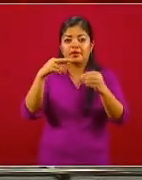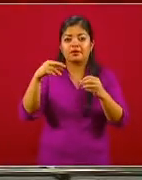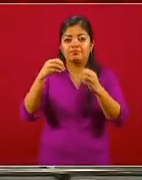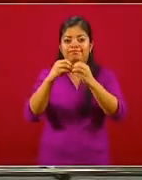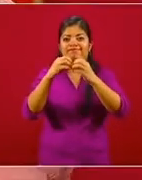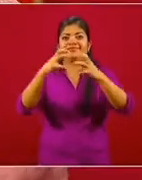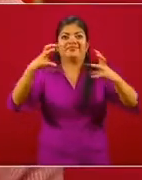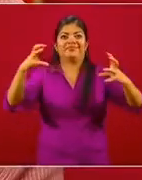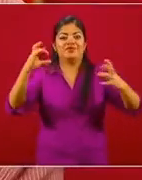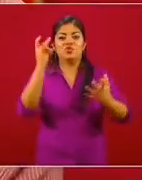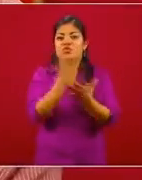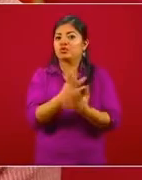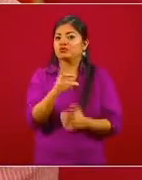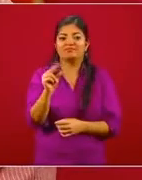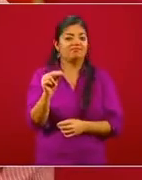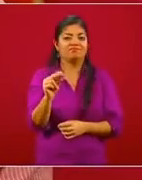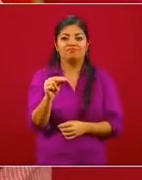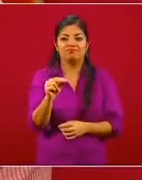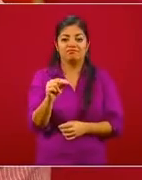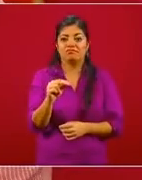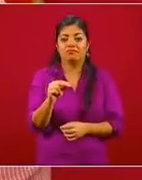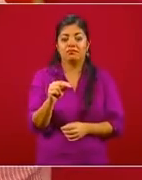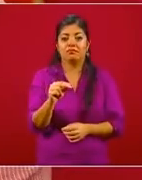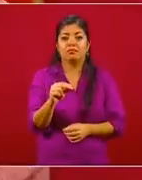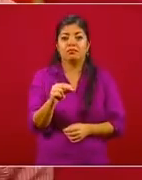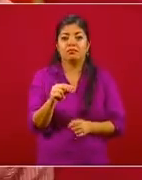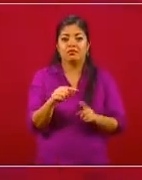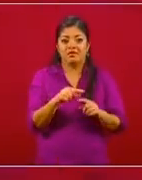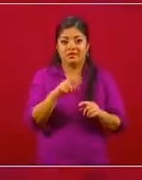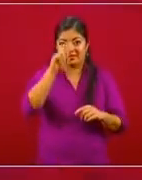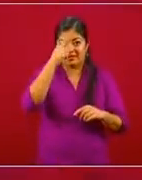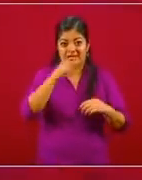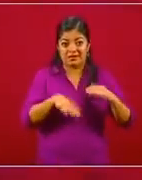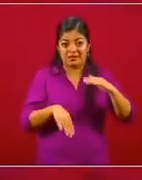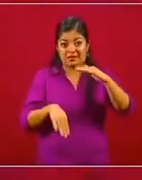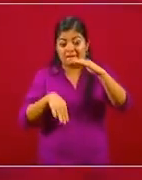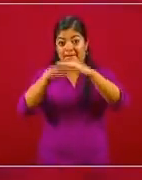these countries, of these nations, are so